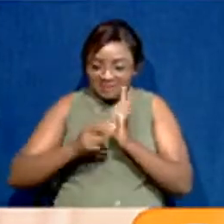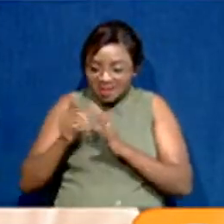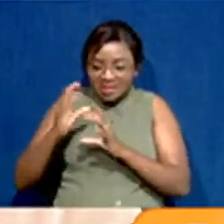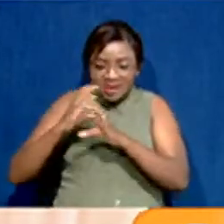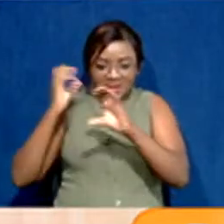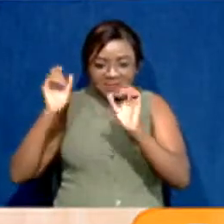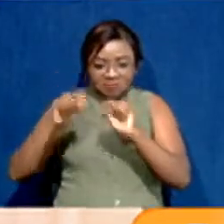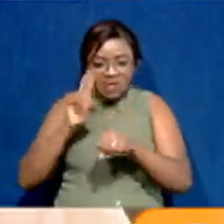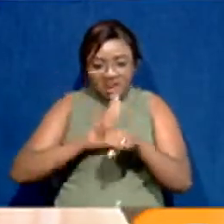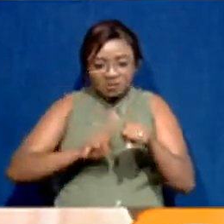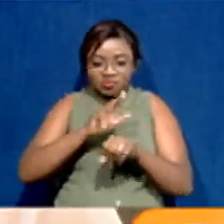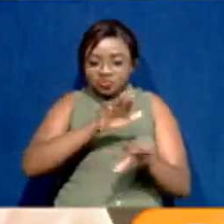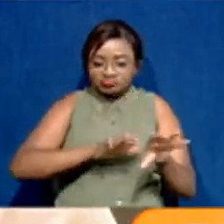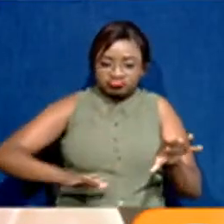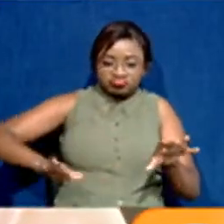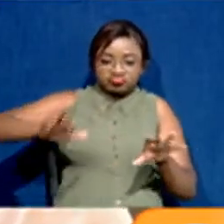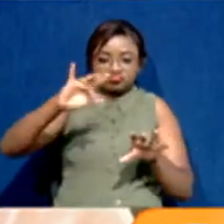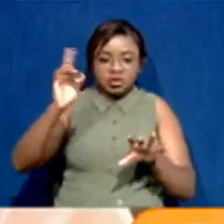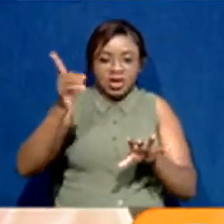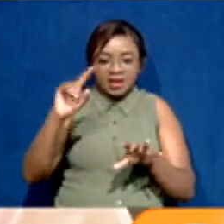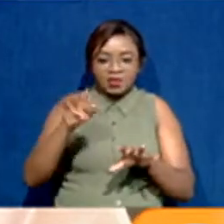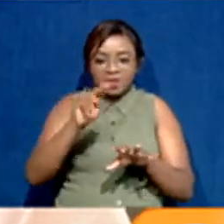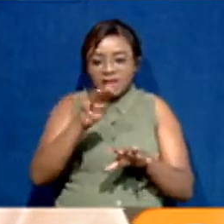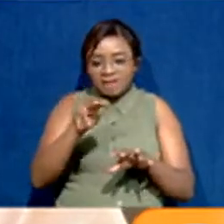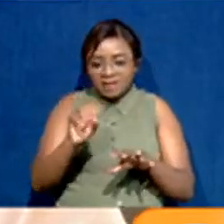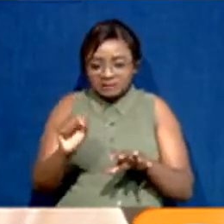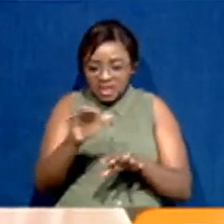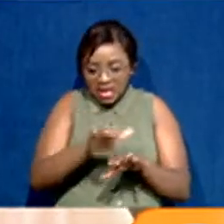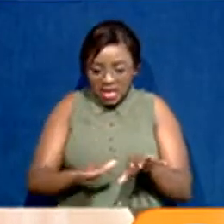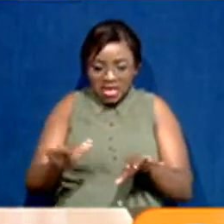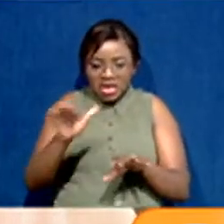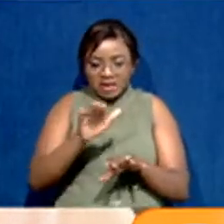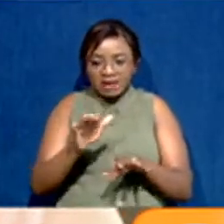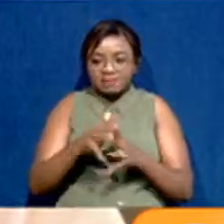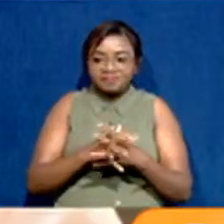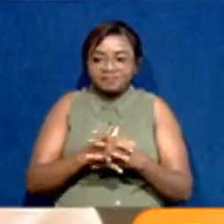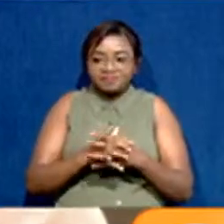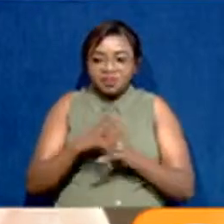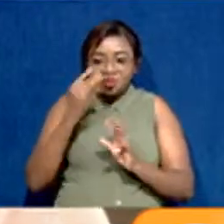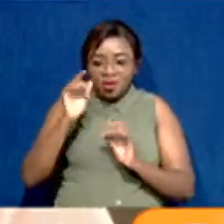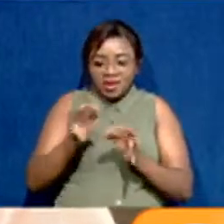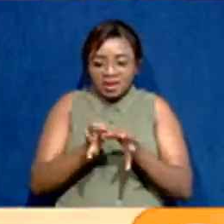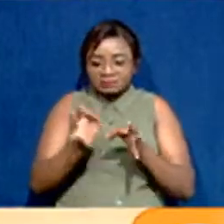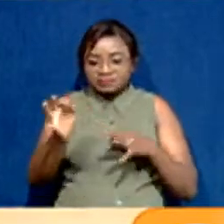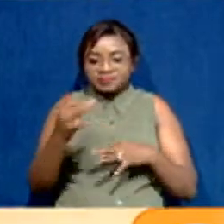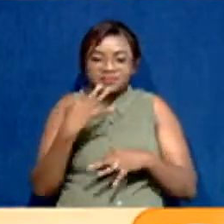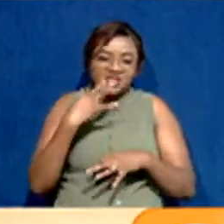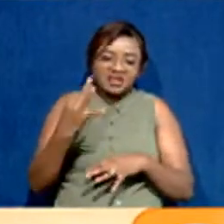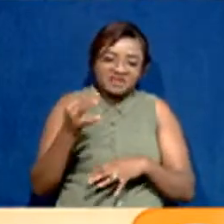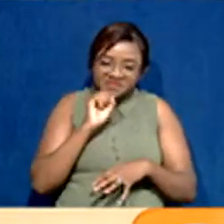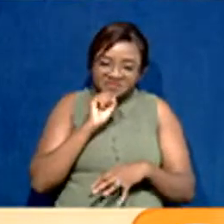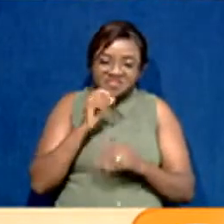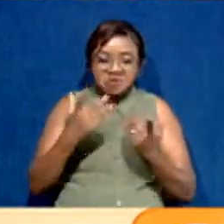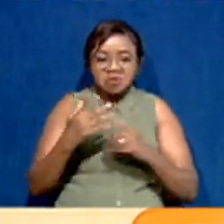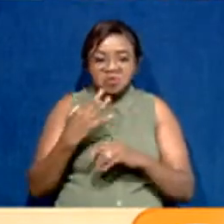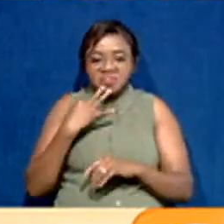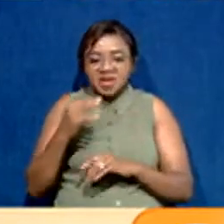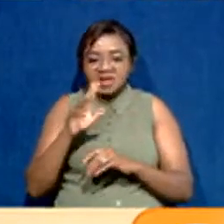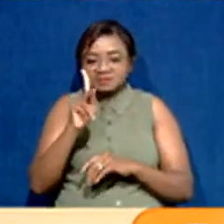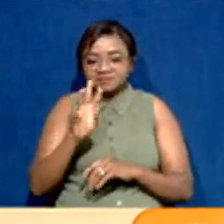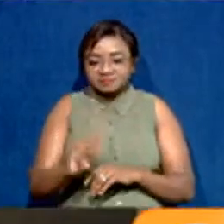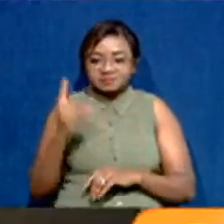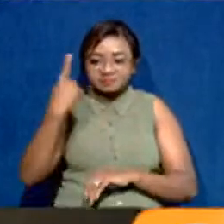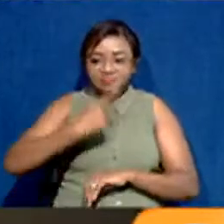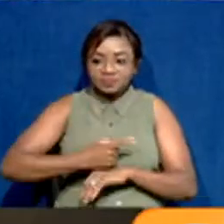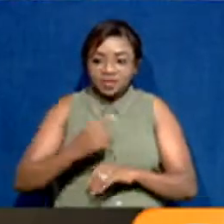the entire metropolitan area of Nairobi because they're able to do between 250 and 300 kilometers a day. Matatu operators are able to